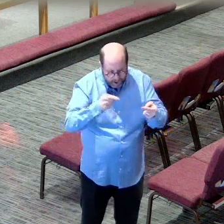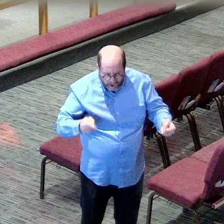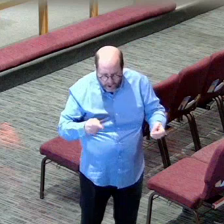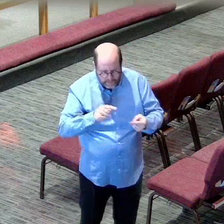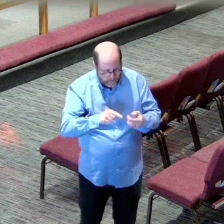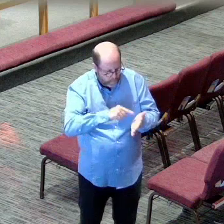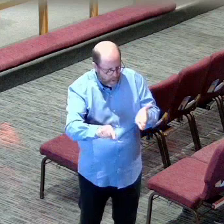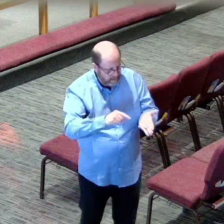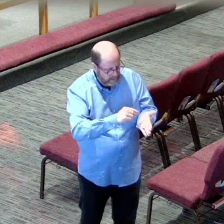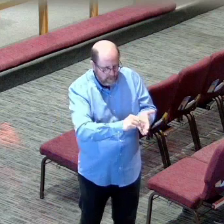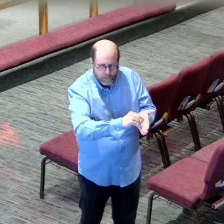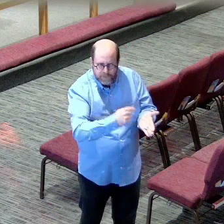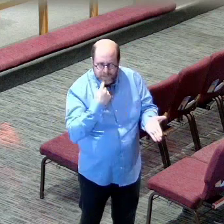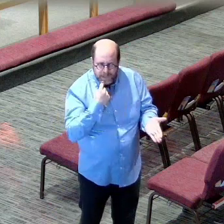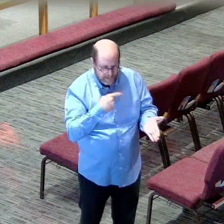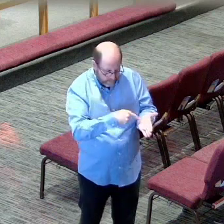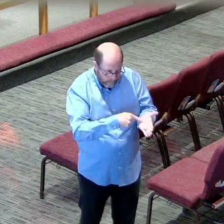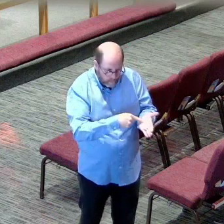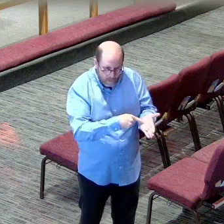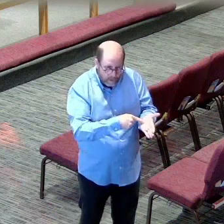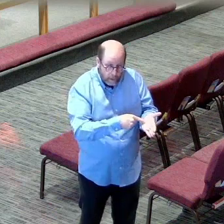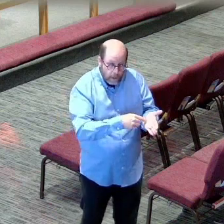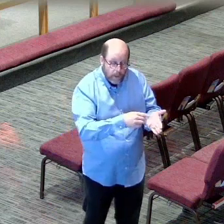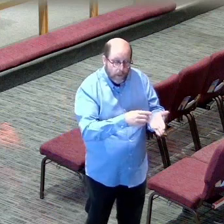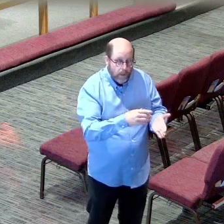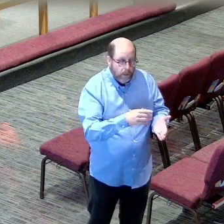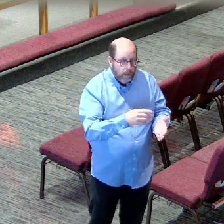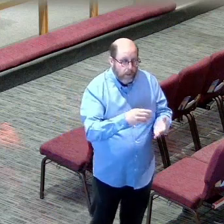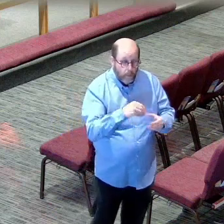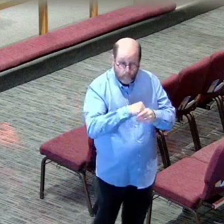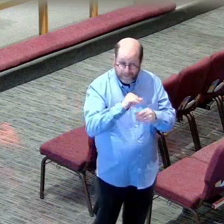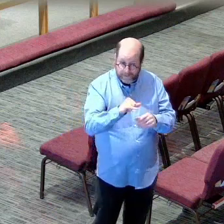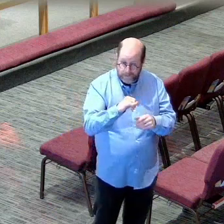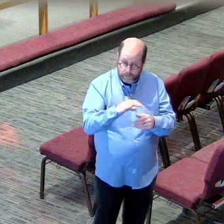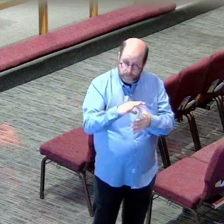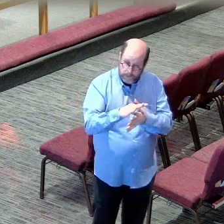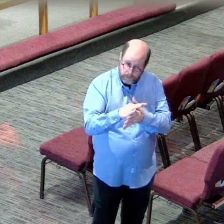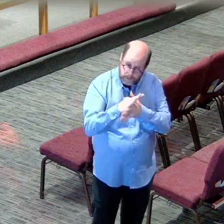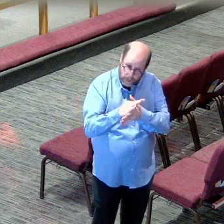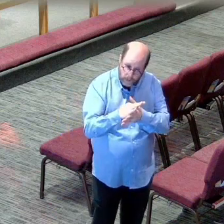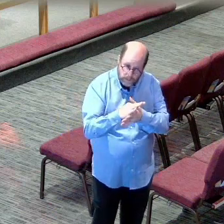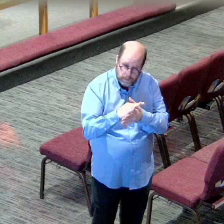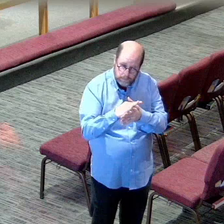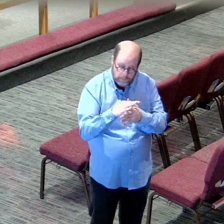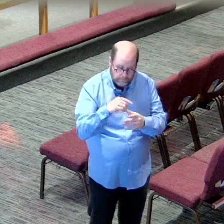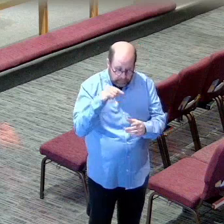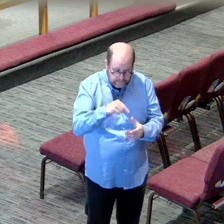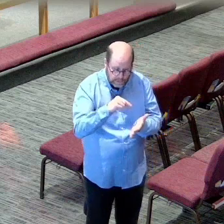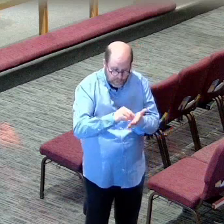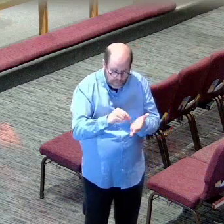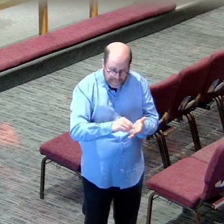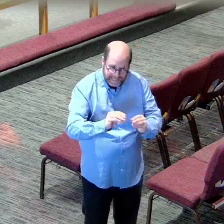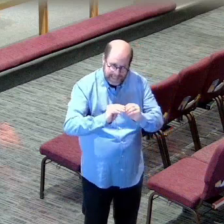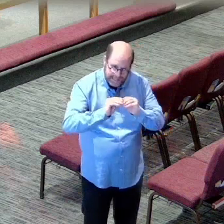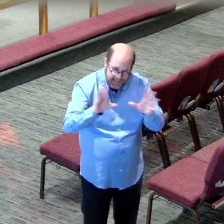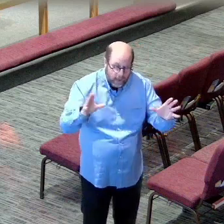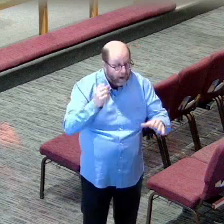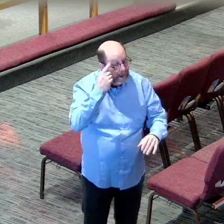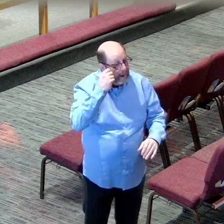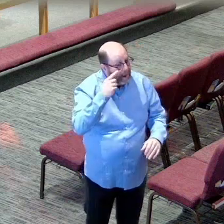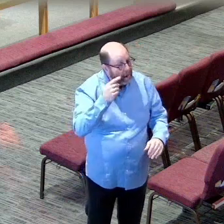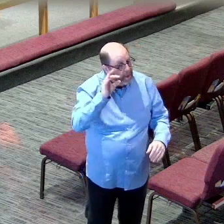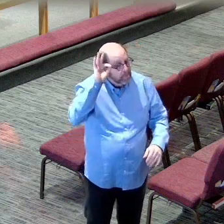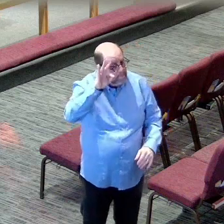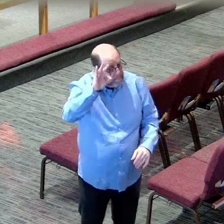Scriptures. With the content of the Bible firm and clear, preachers have no